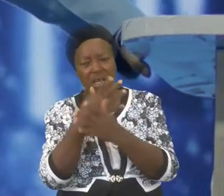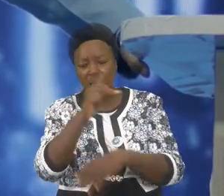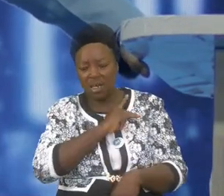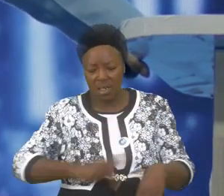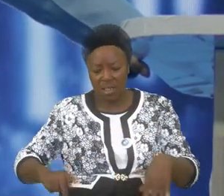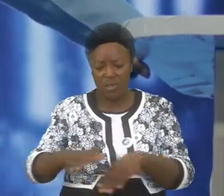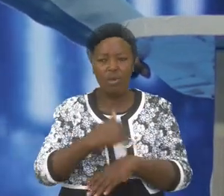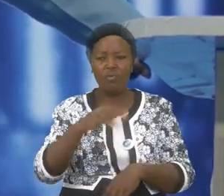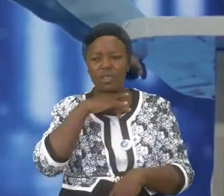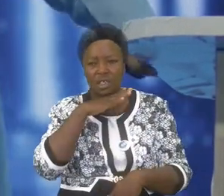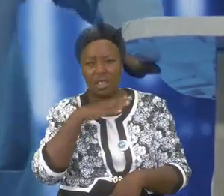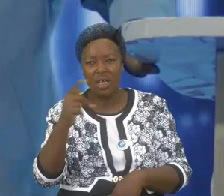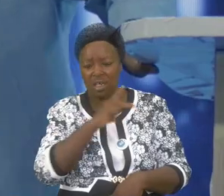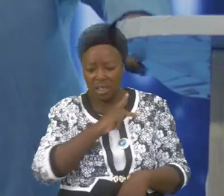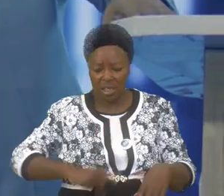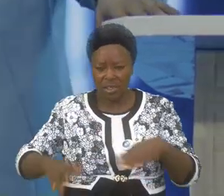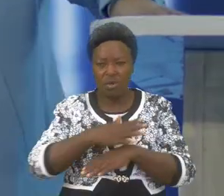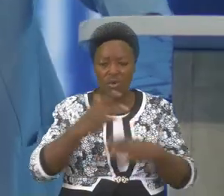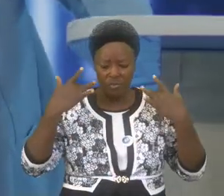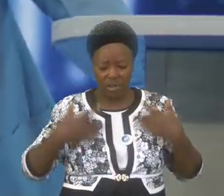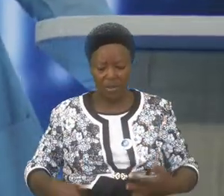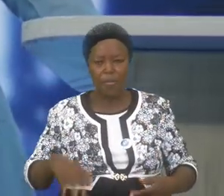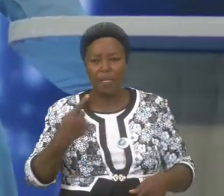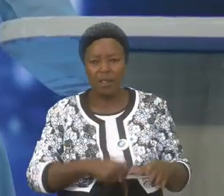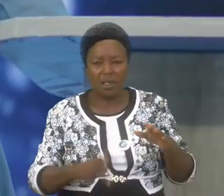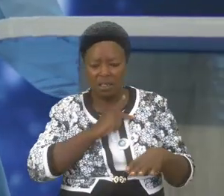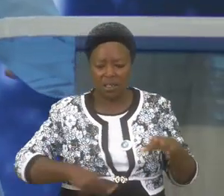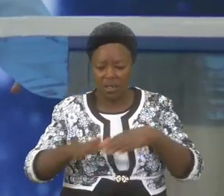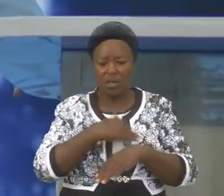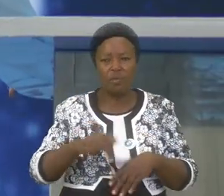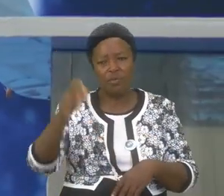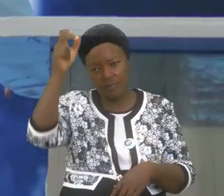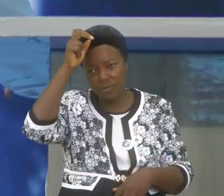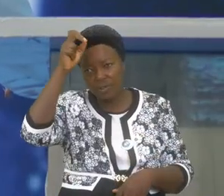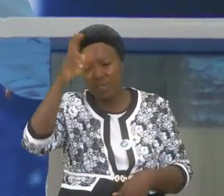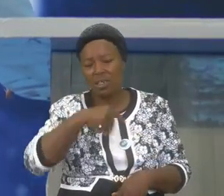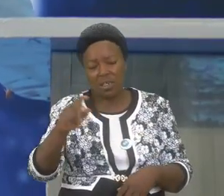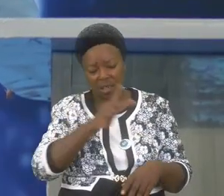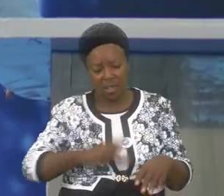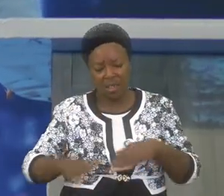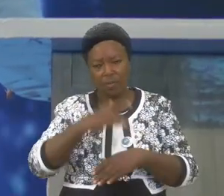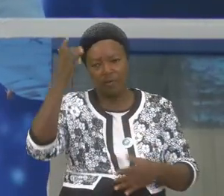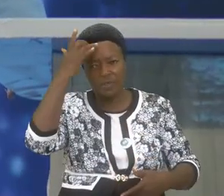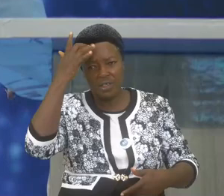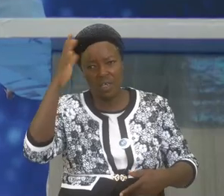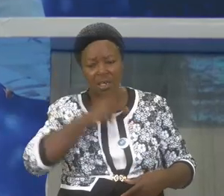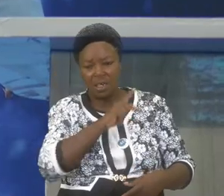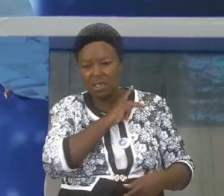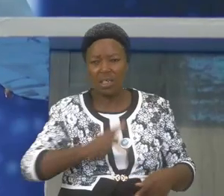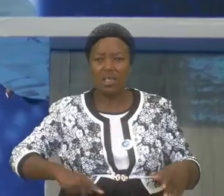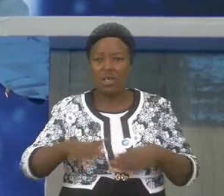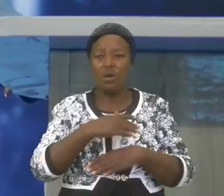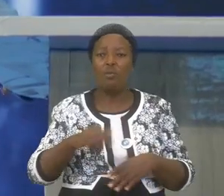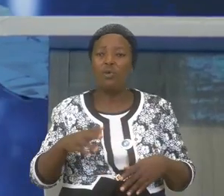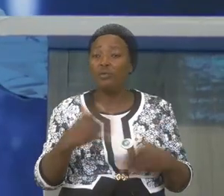of disease, the kingdom of demons, the kingdom of the old serpent,